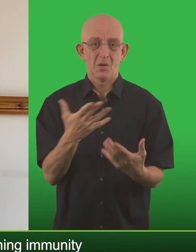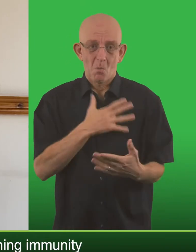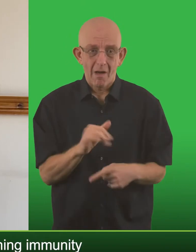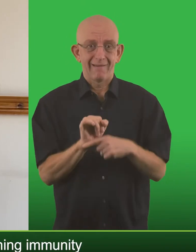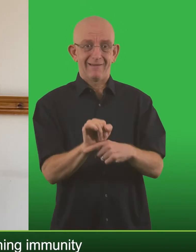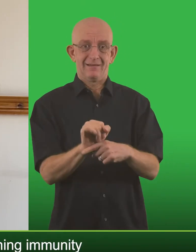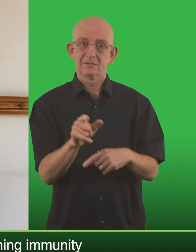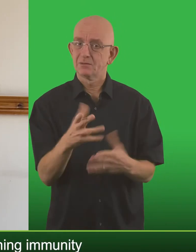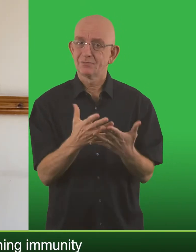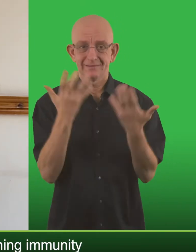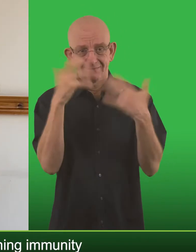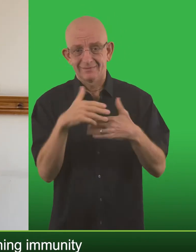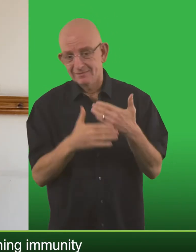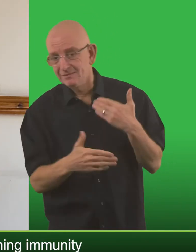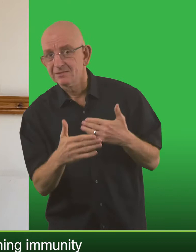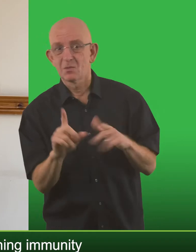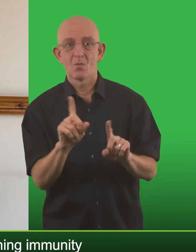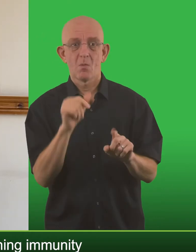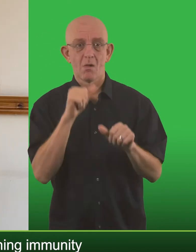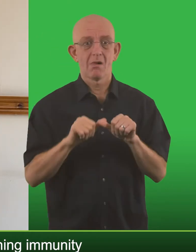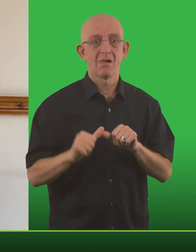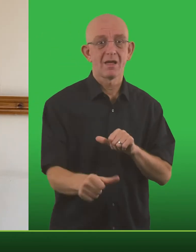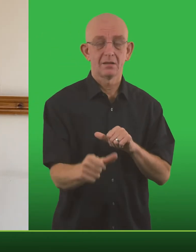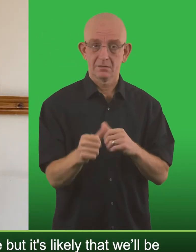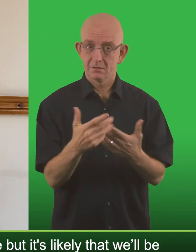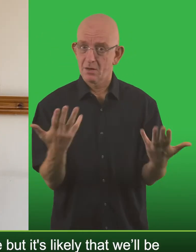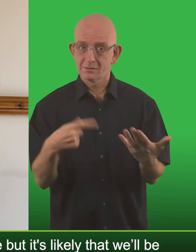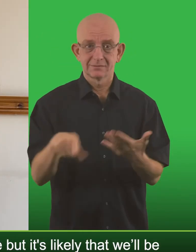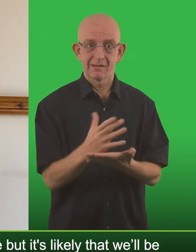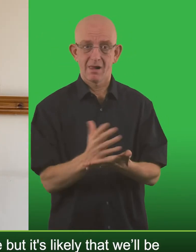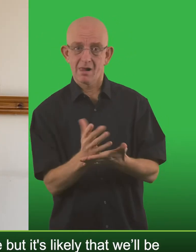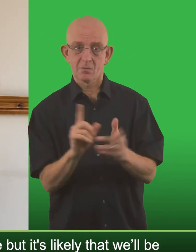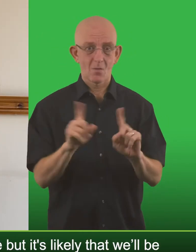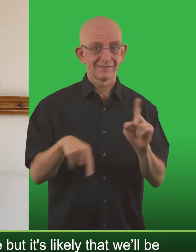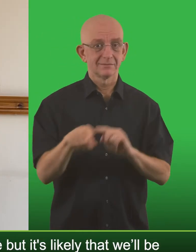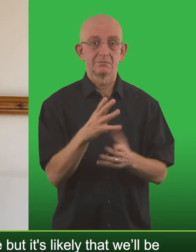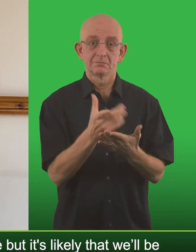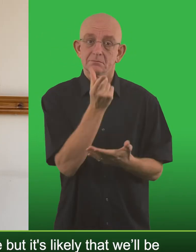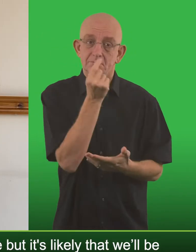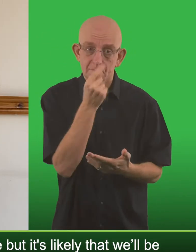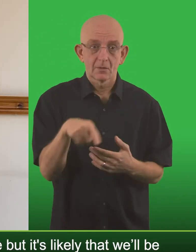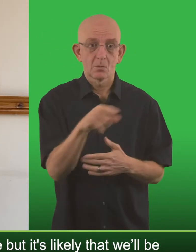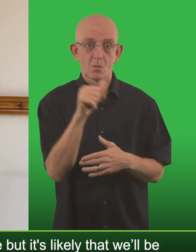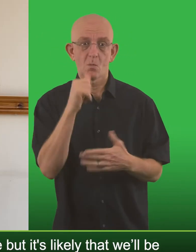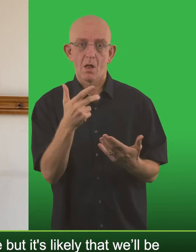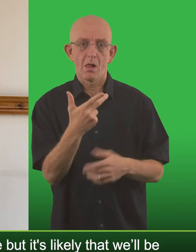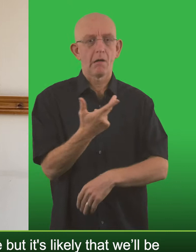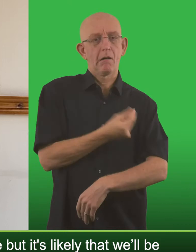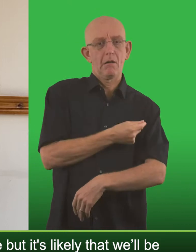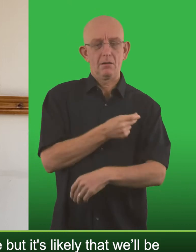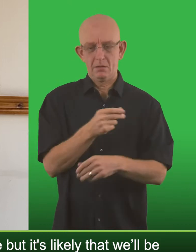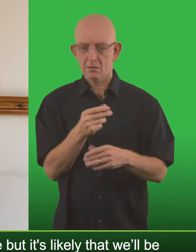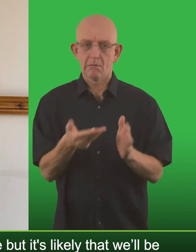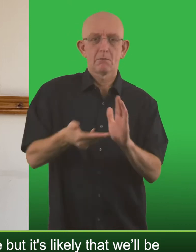waning immunity will be a concern going forward into the future. A whole heap of uncertainty in that space, but it's likely that we'll be in the